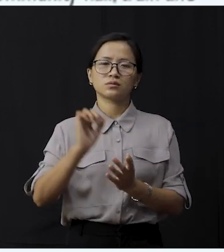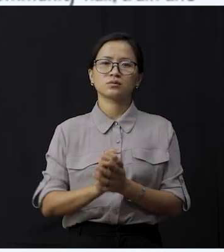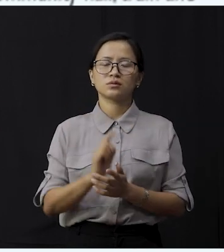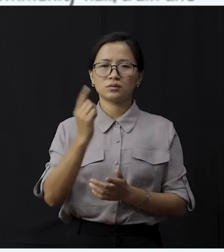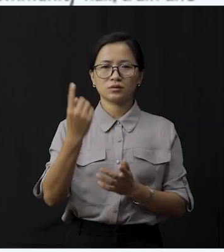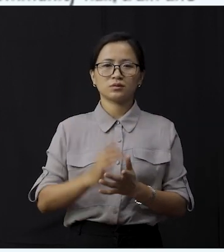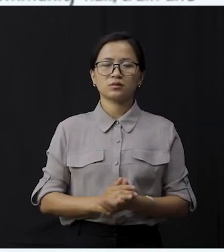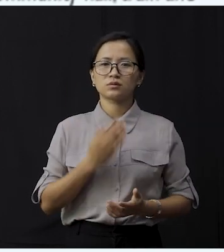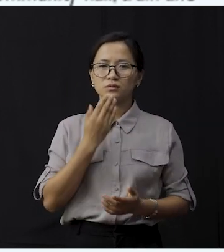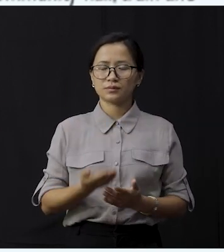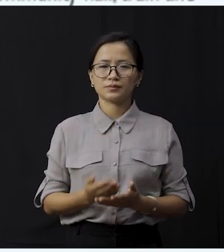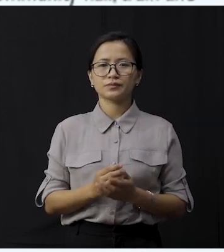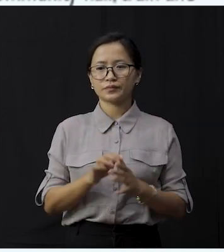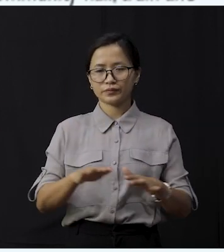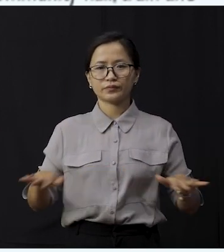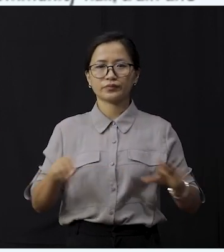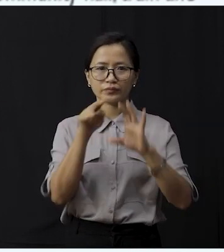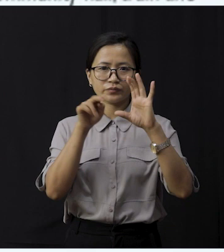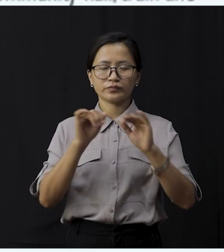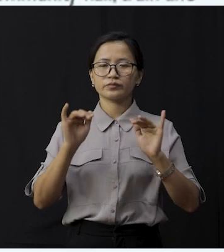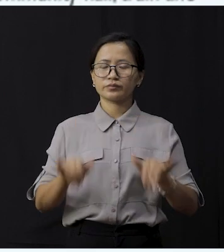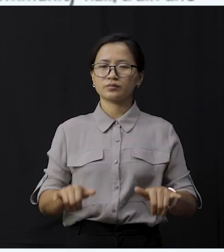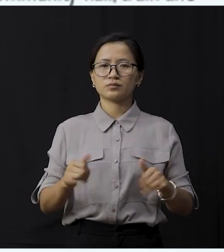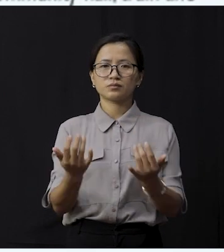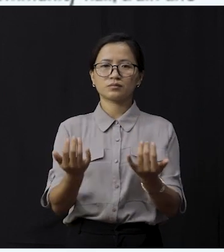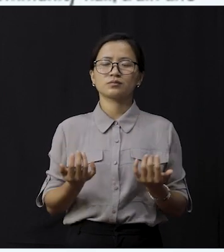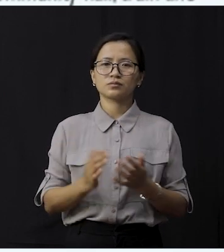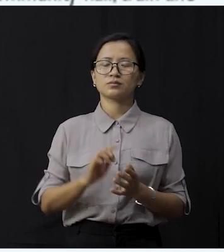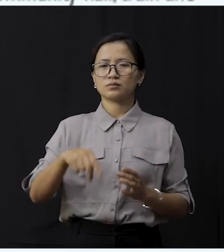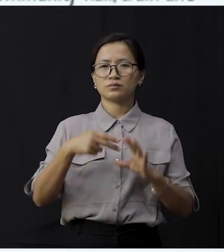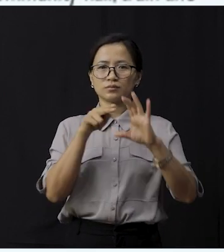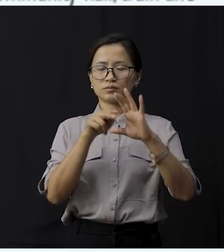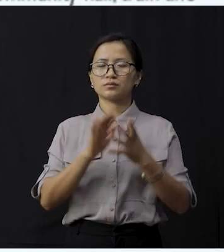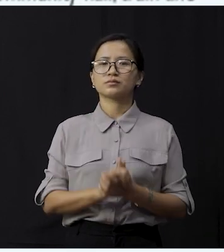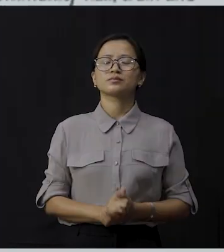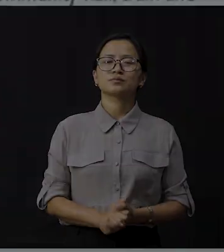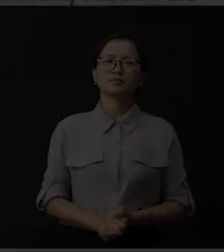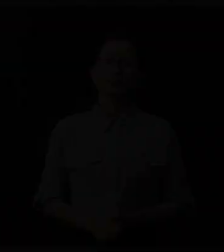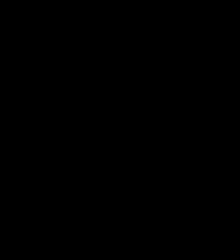yourself. Thank you students for tuning. Stay safe and see you on the next class.